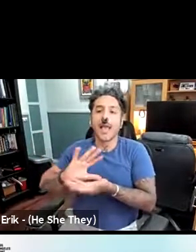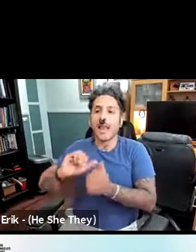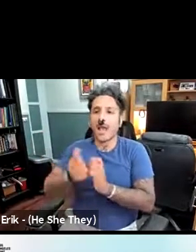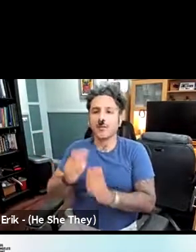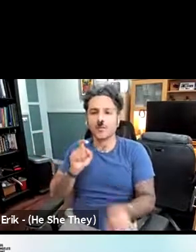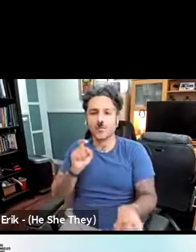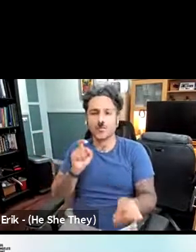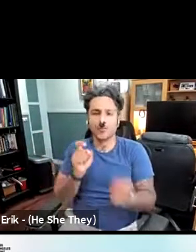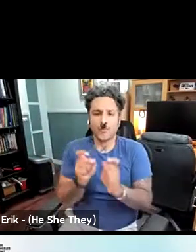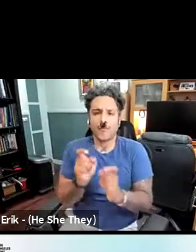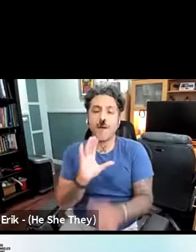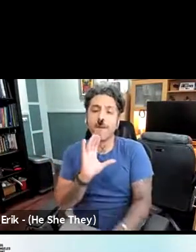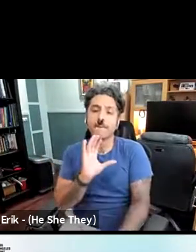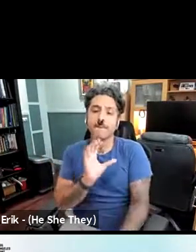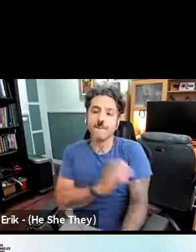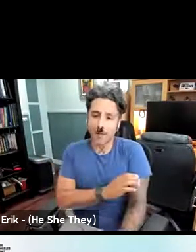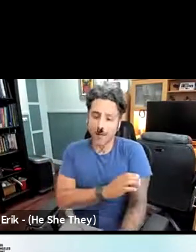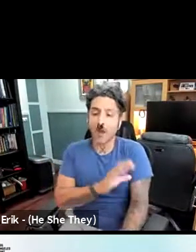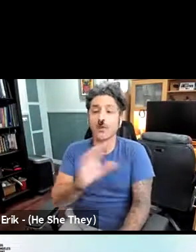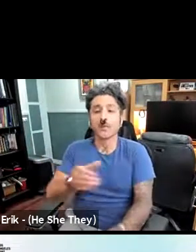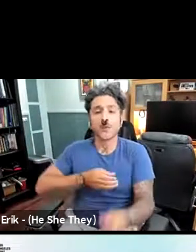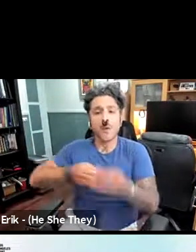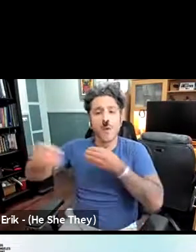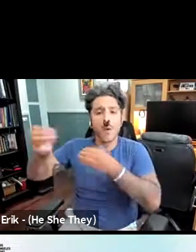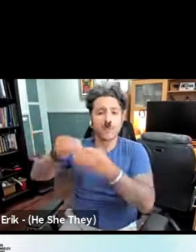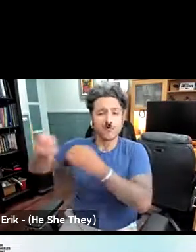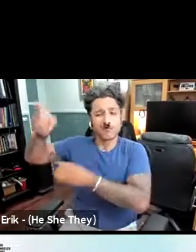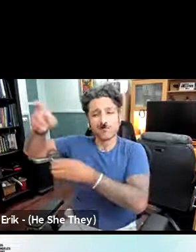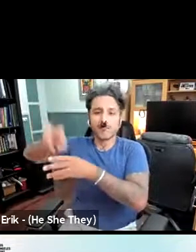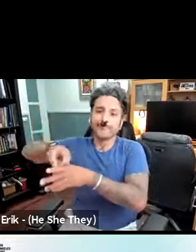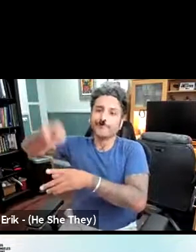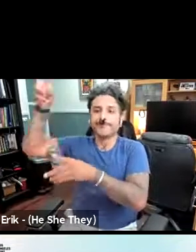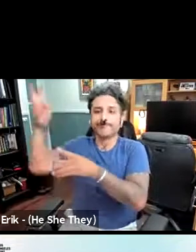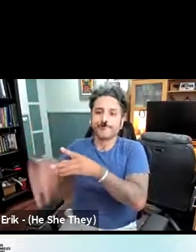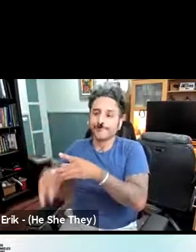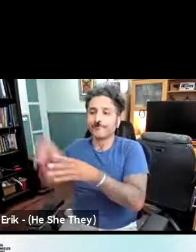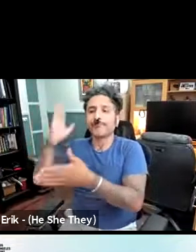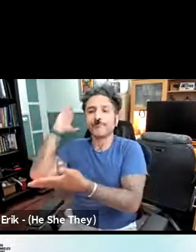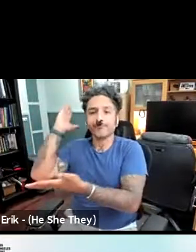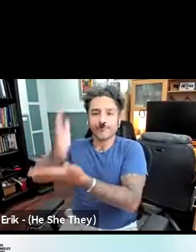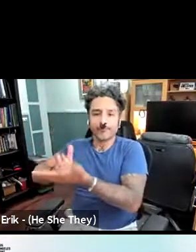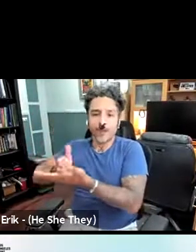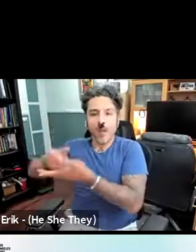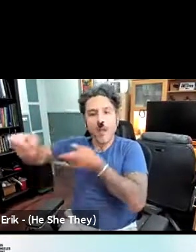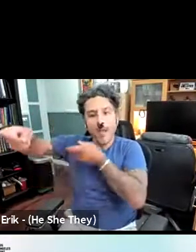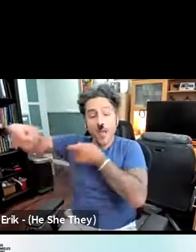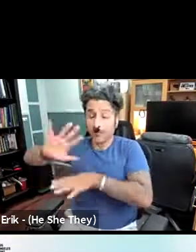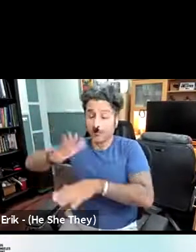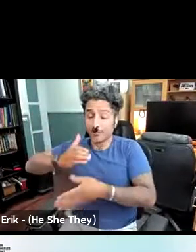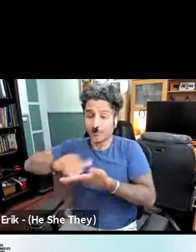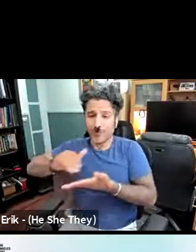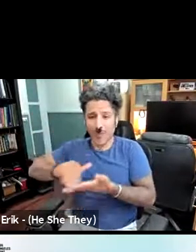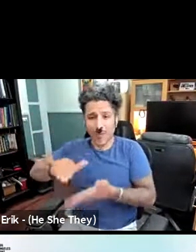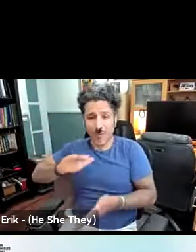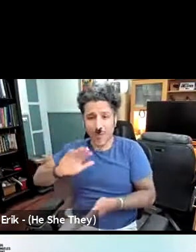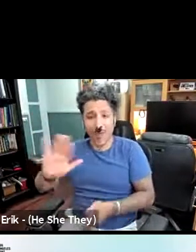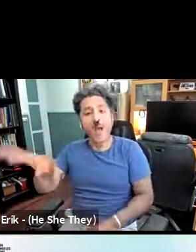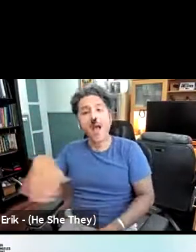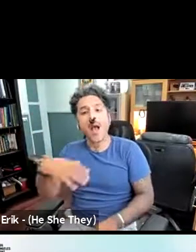about some of these organizations getting off their high horses and stop, pimping us out.